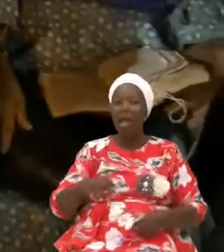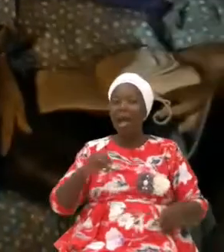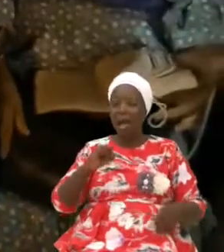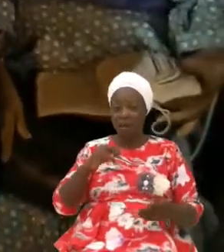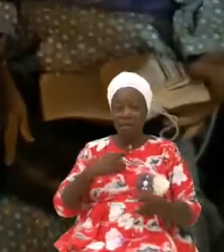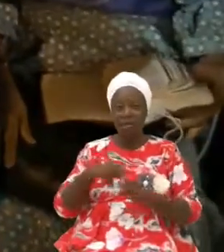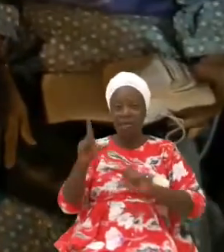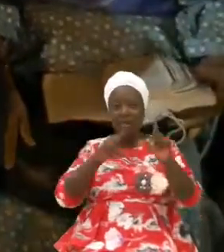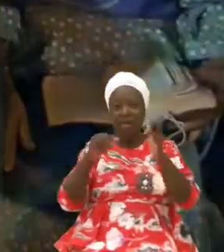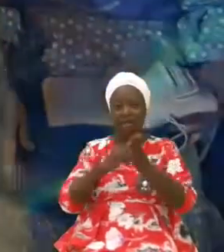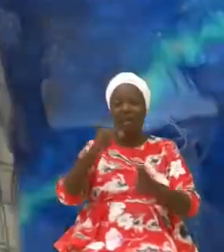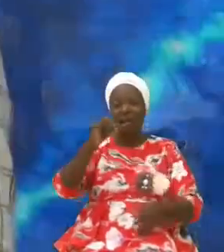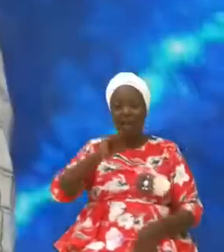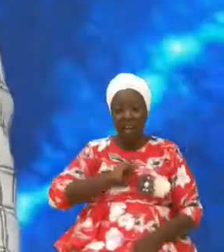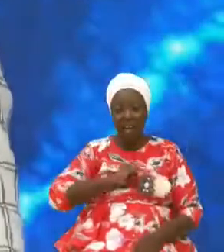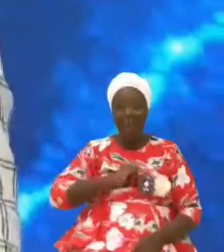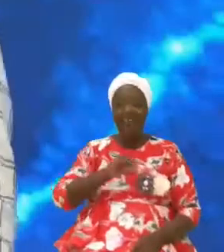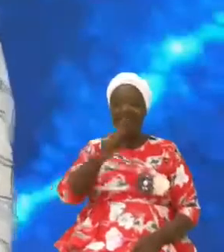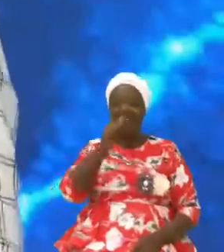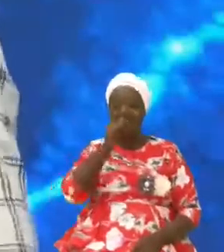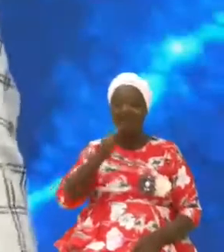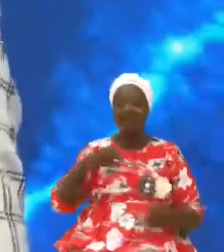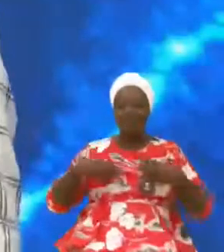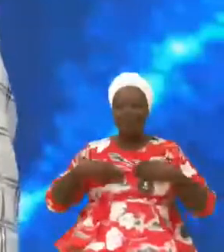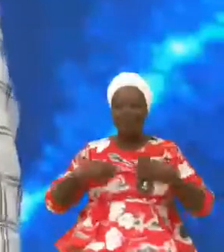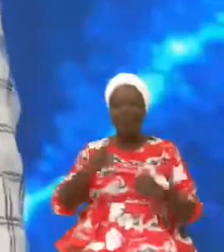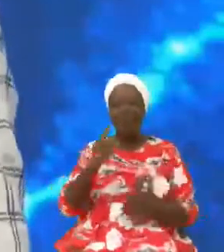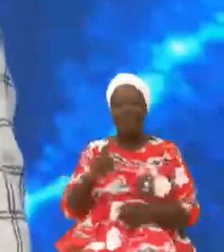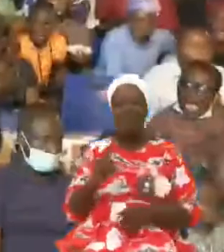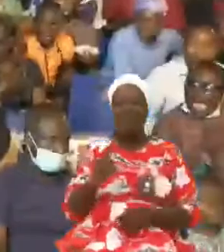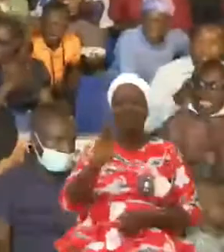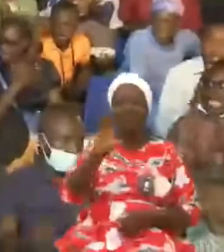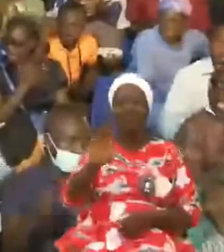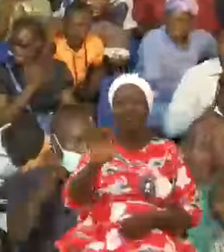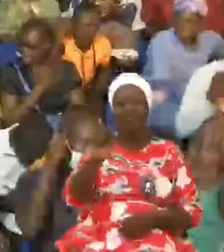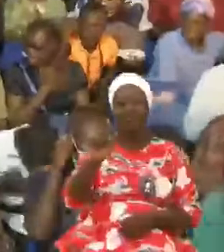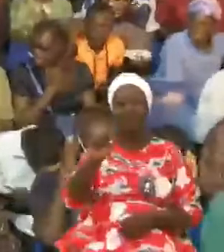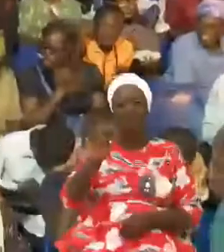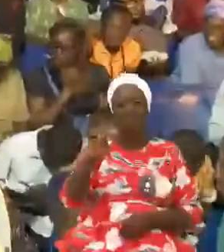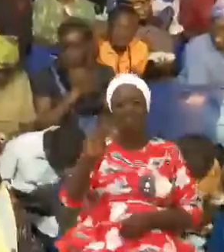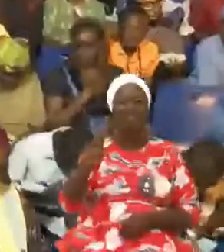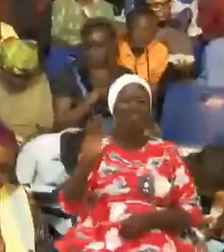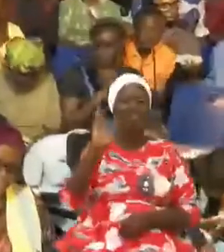Don't just say amen. I am healed.